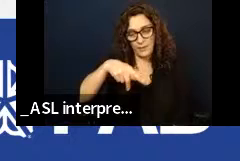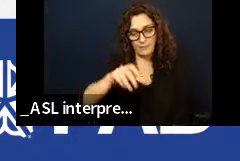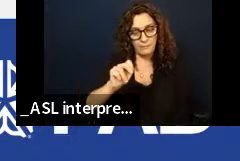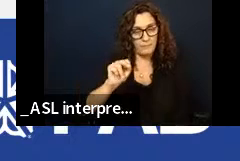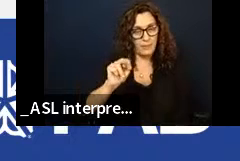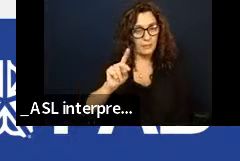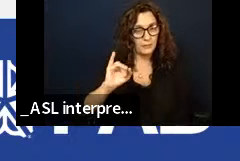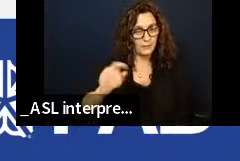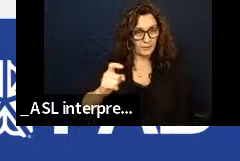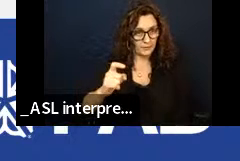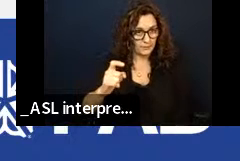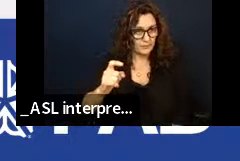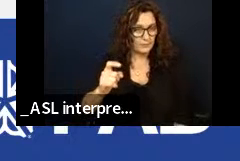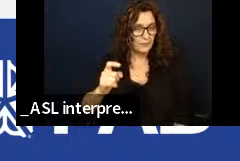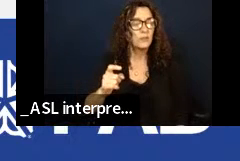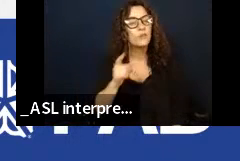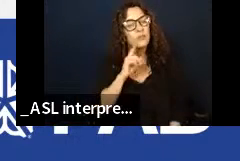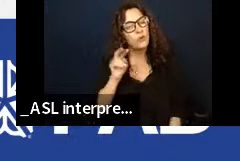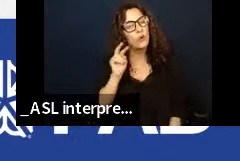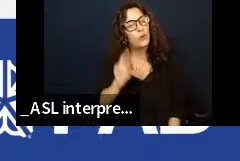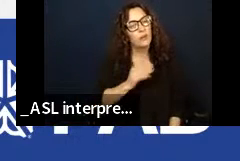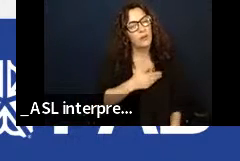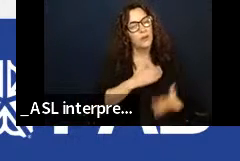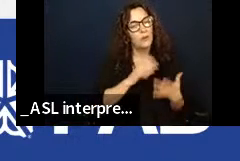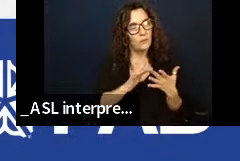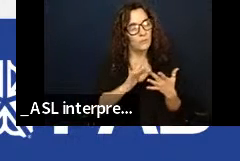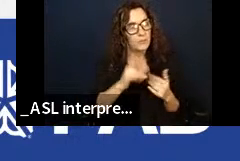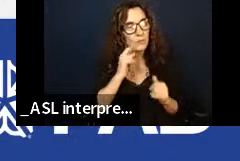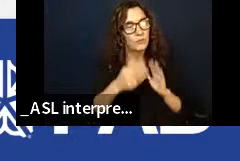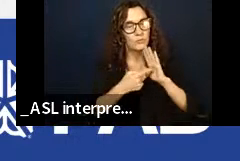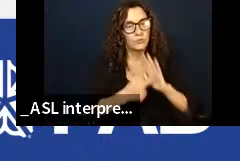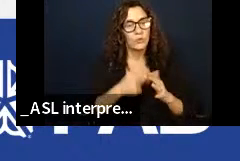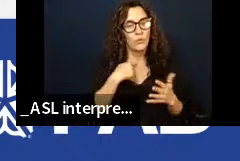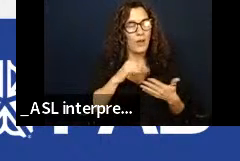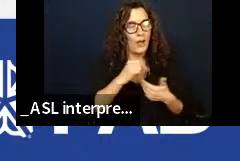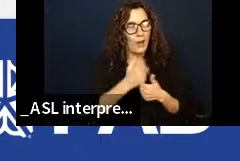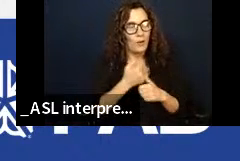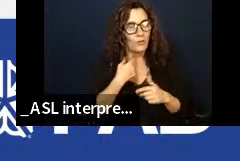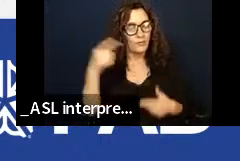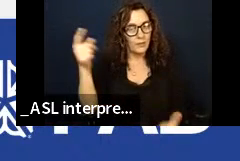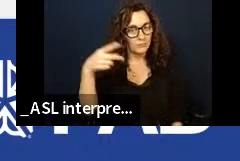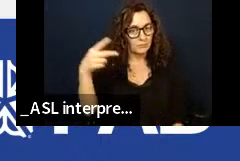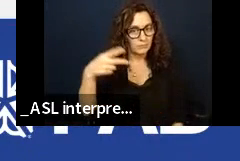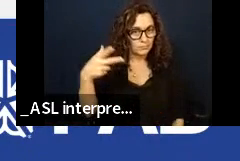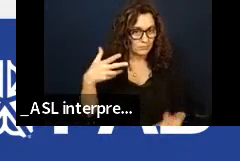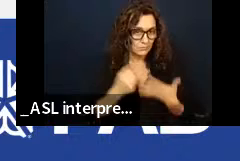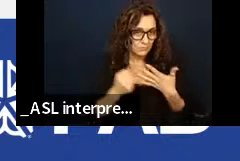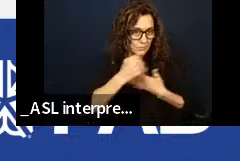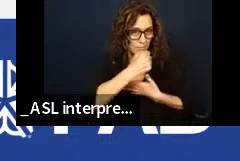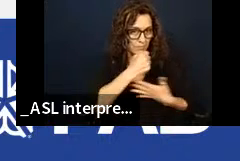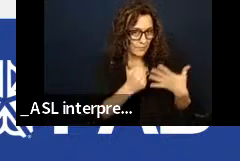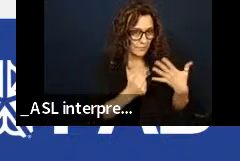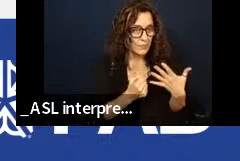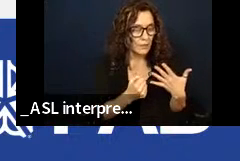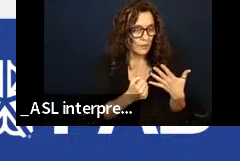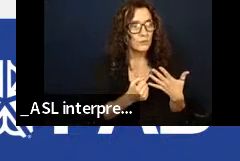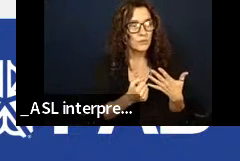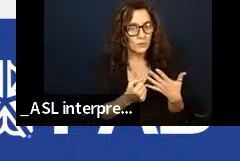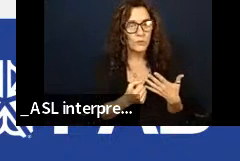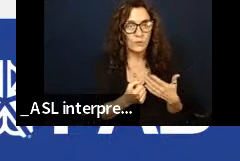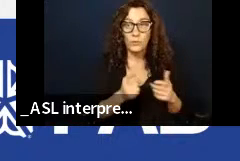give you a good idea of how these things have been ranked, something for you to go through and provide comment on,